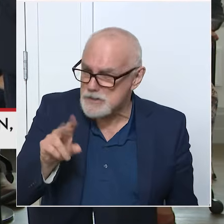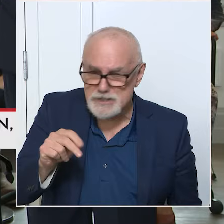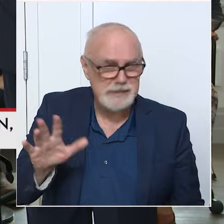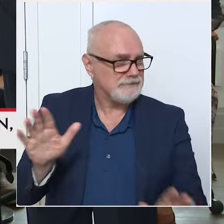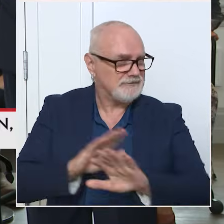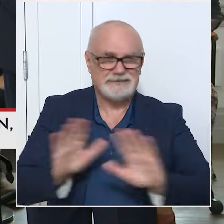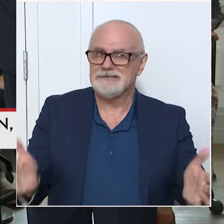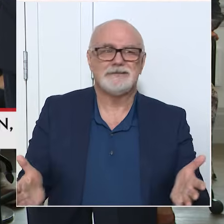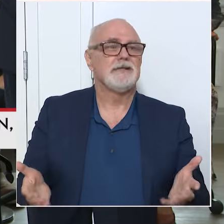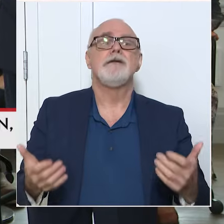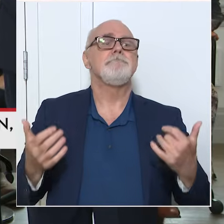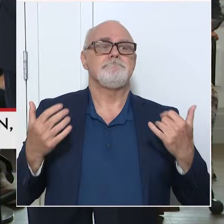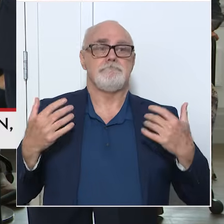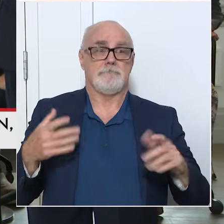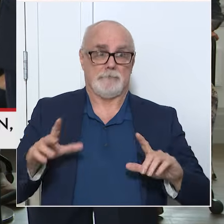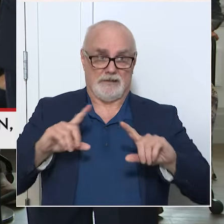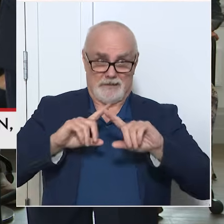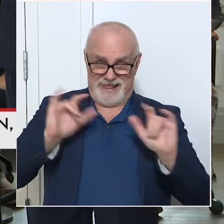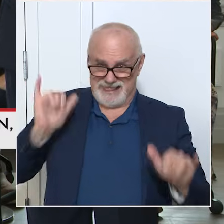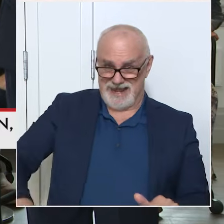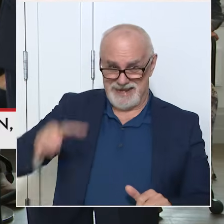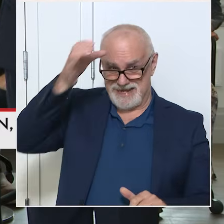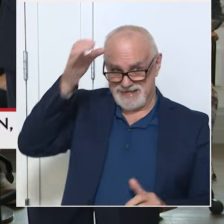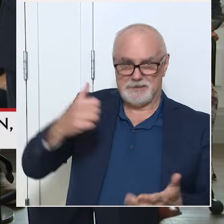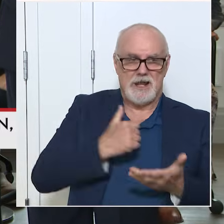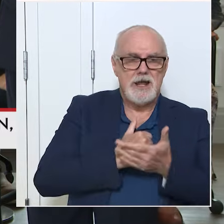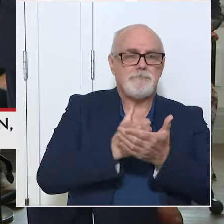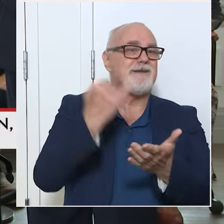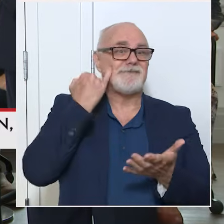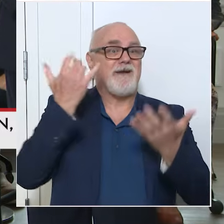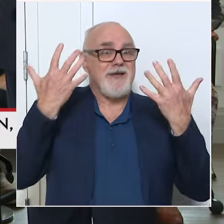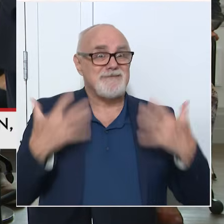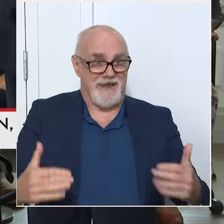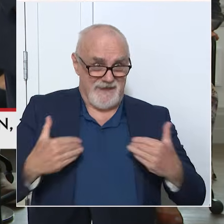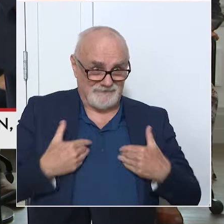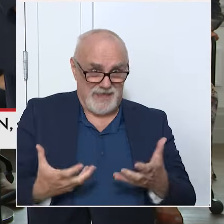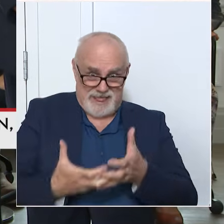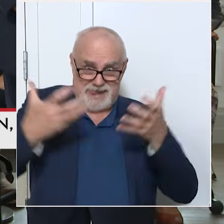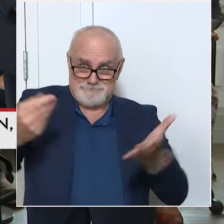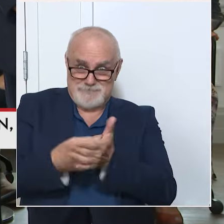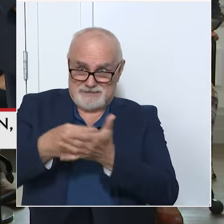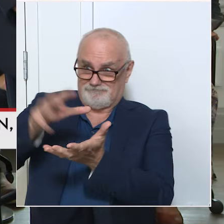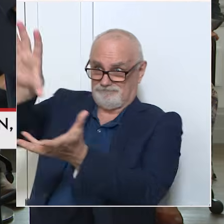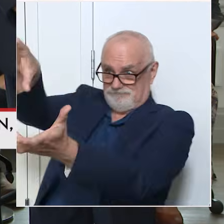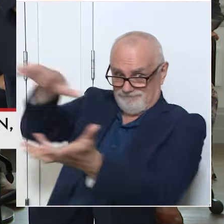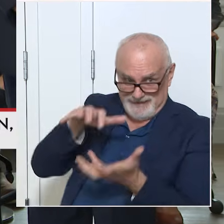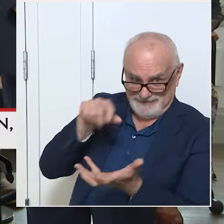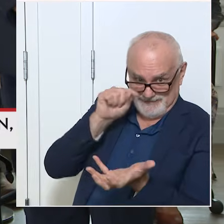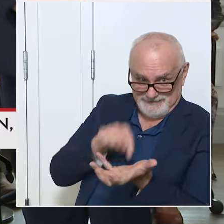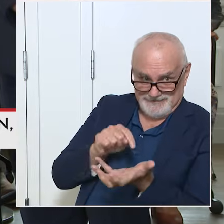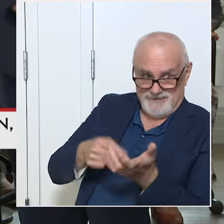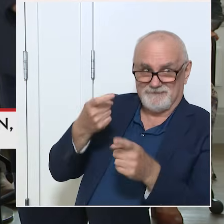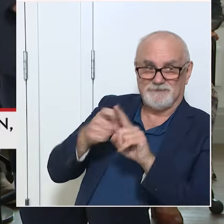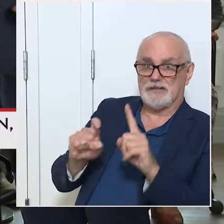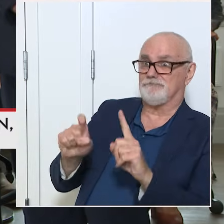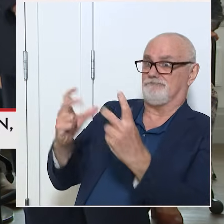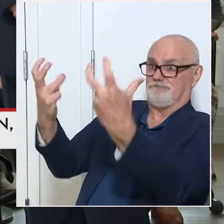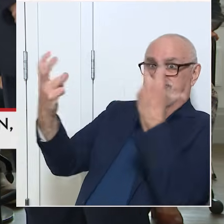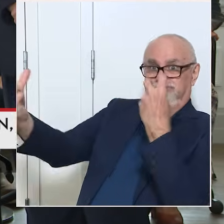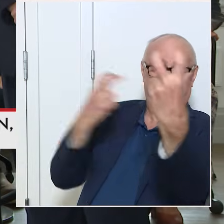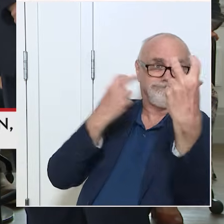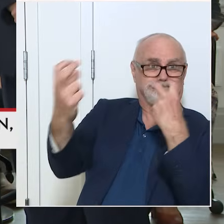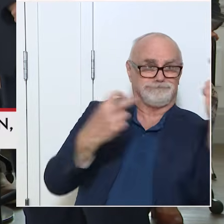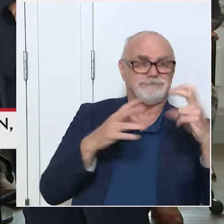But it helps when you already have a lot of money that's coming to the site, and you're going to deliver on